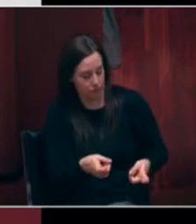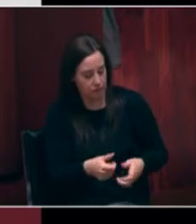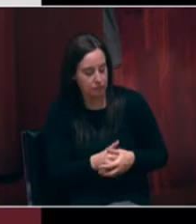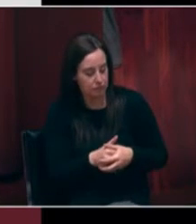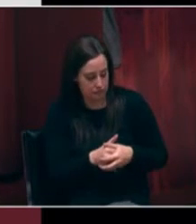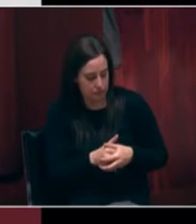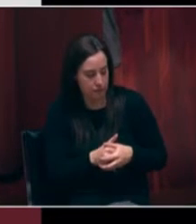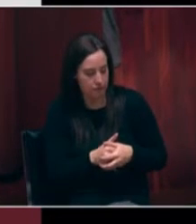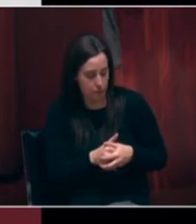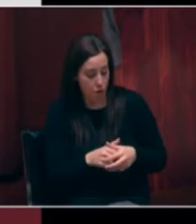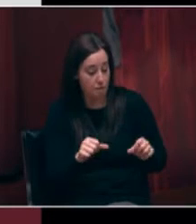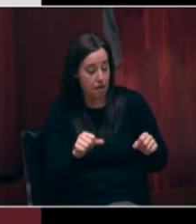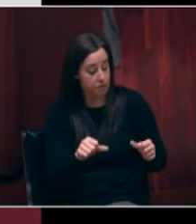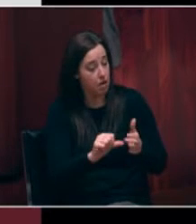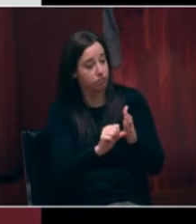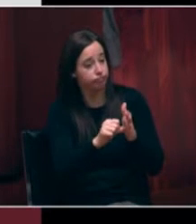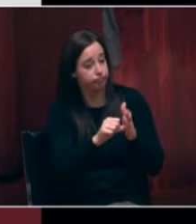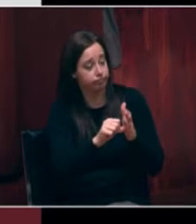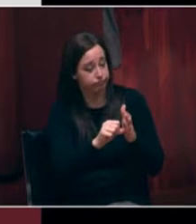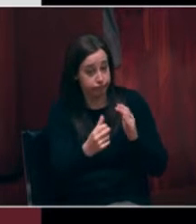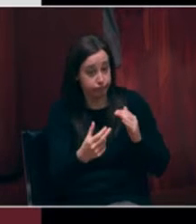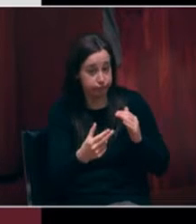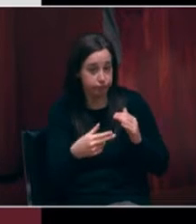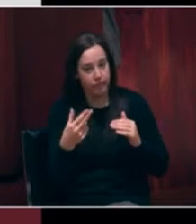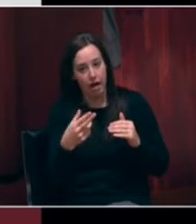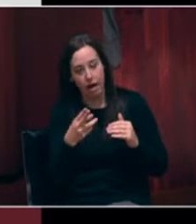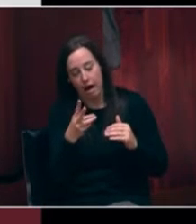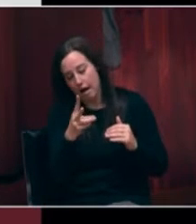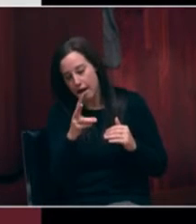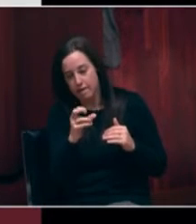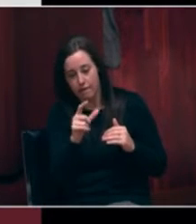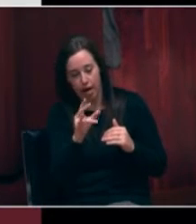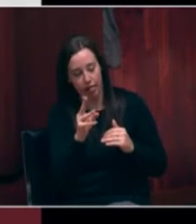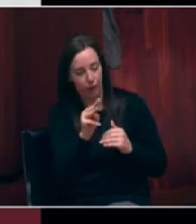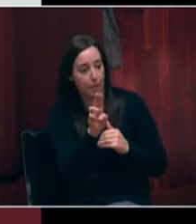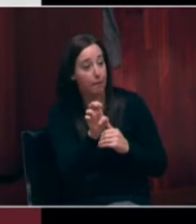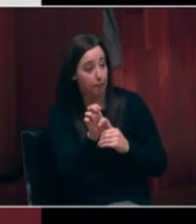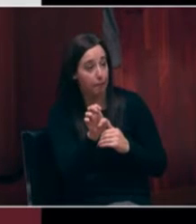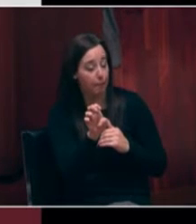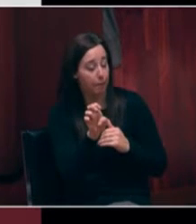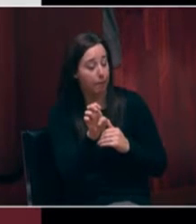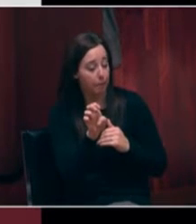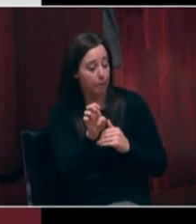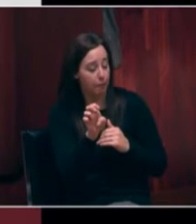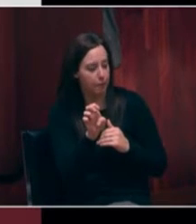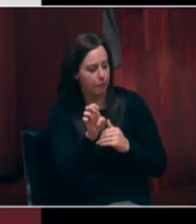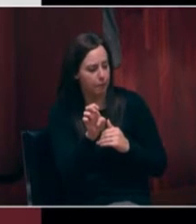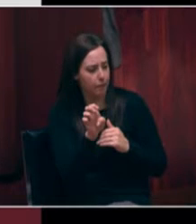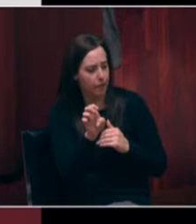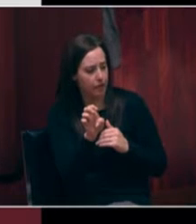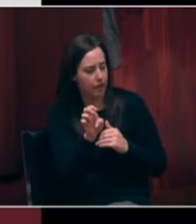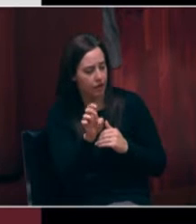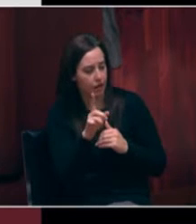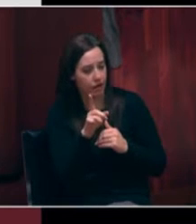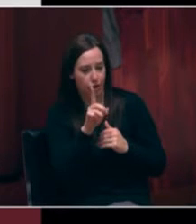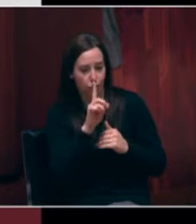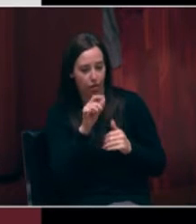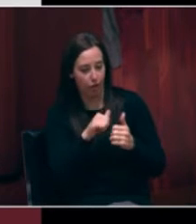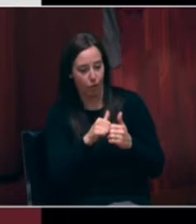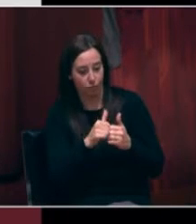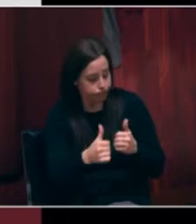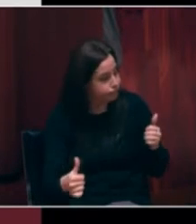by emphasizing high volume, and of course that'll help our space situation as well, we're way out in front on the volume